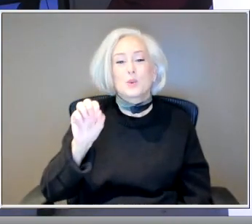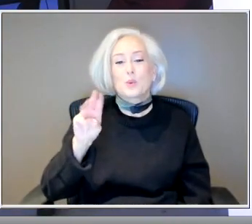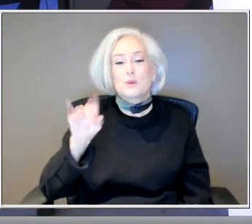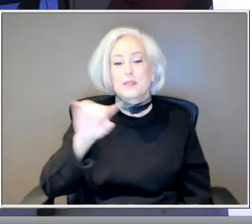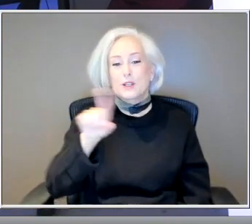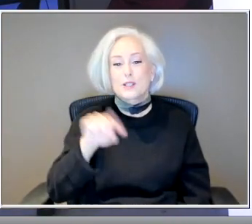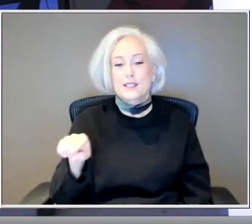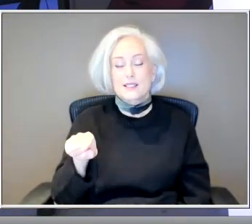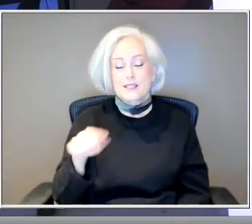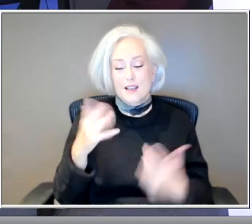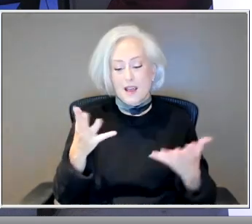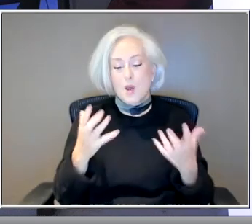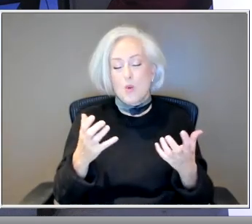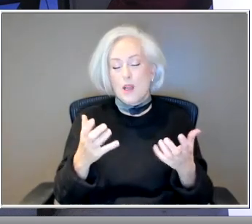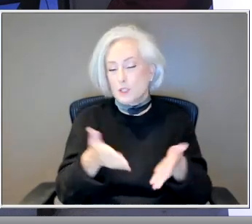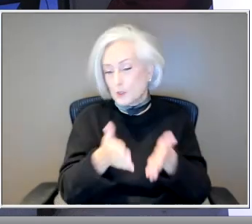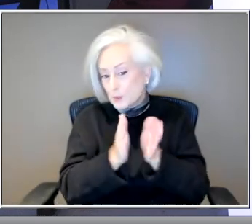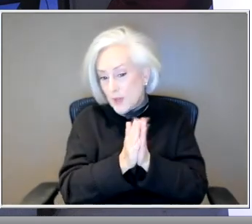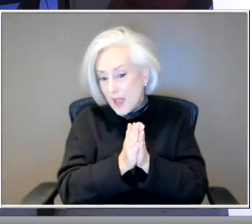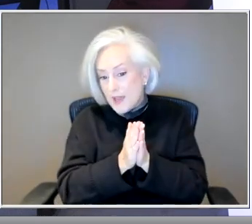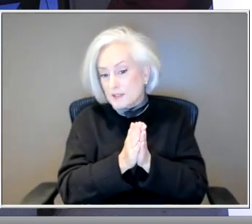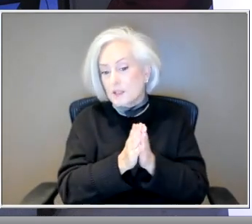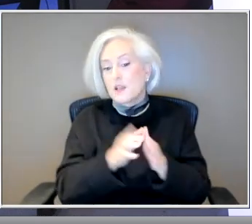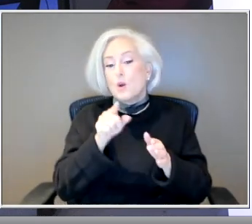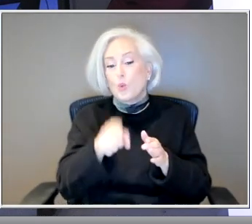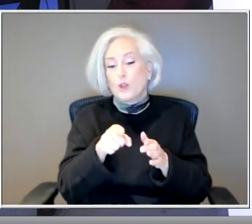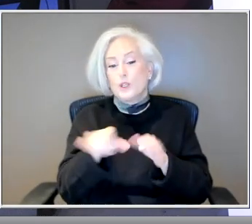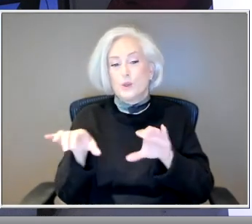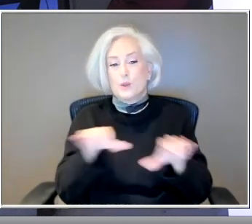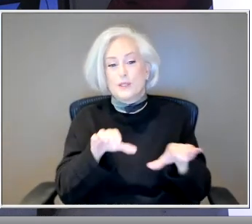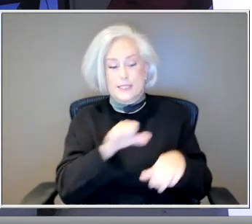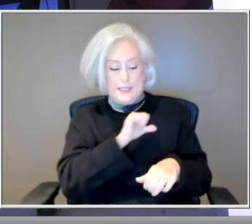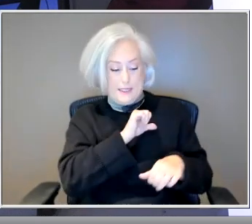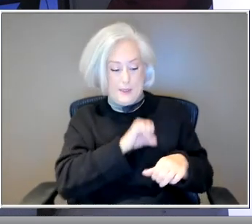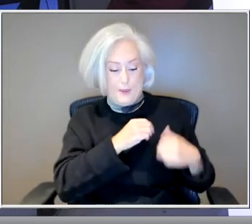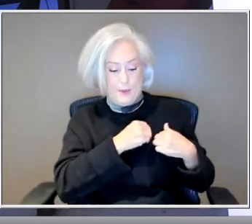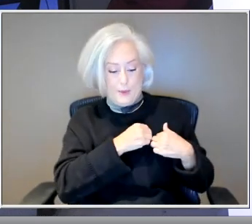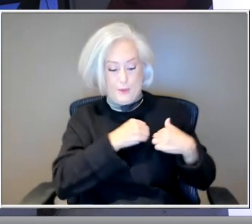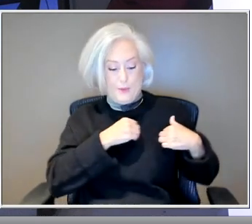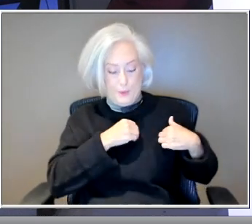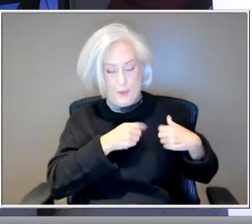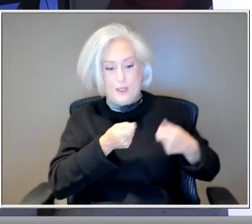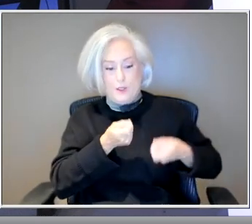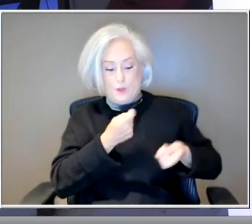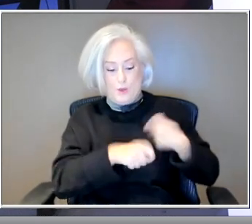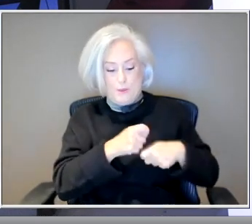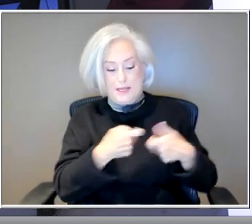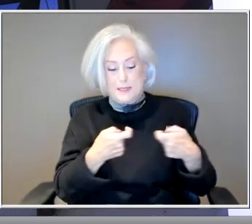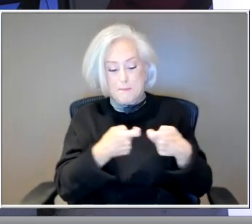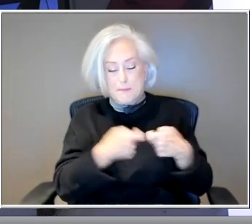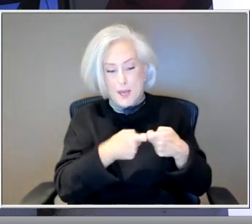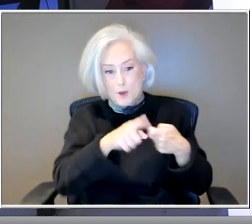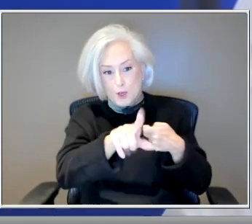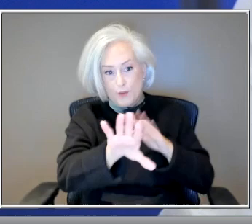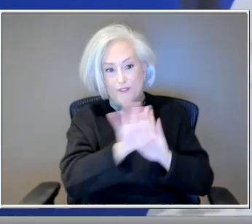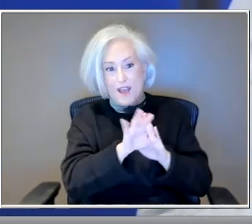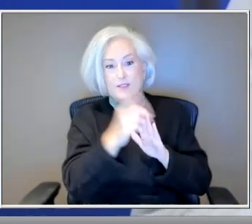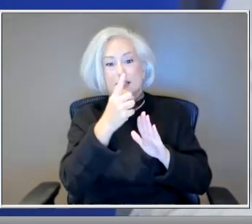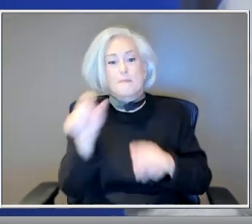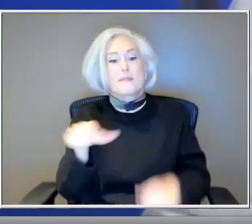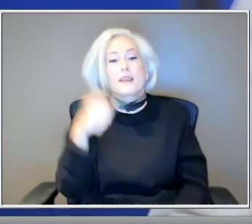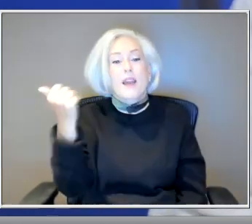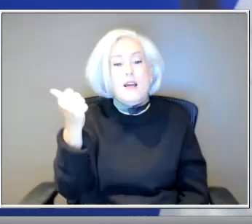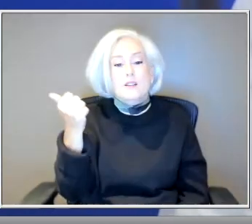you were doing the procedure to change the battery, you found something else. Can you talk to us a little bit about that? Yeah, so